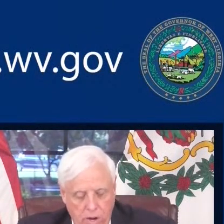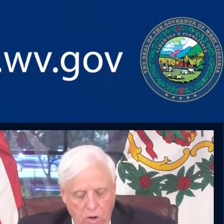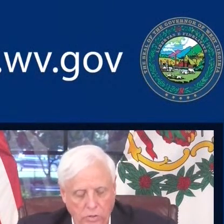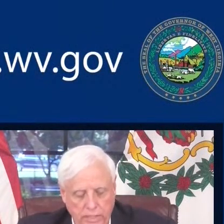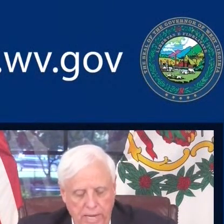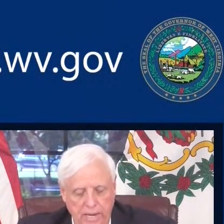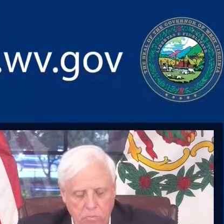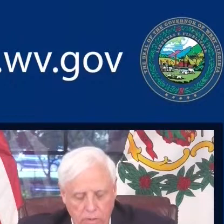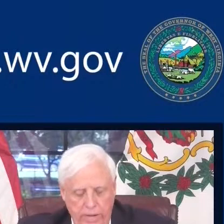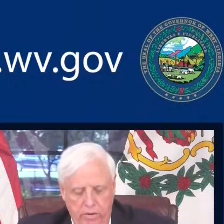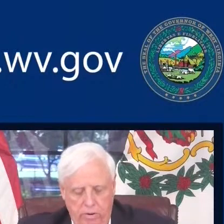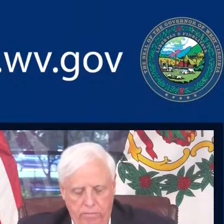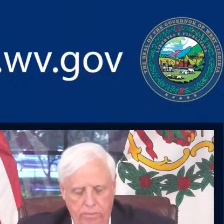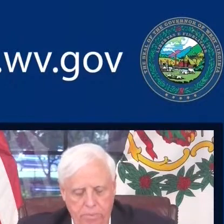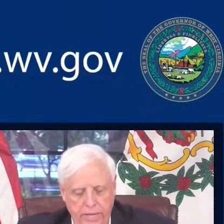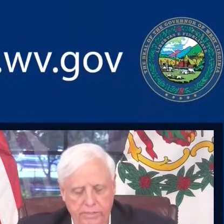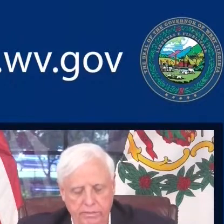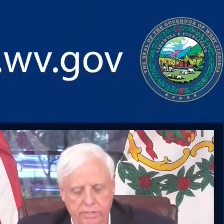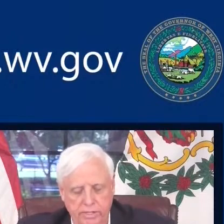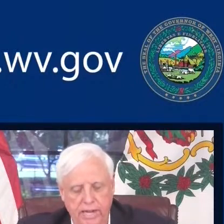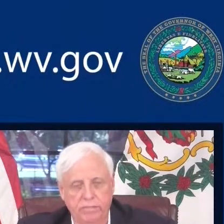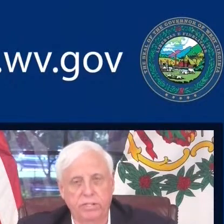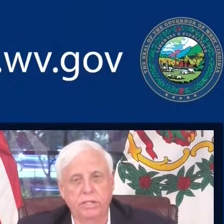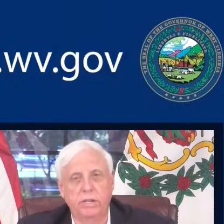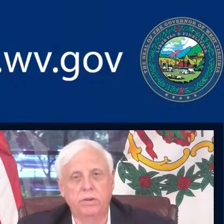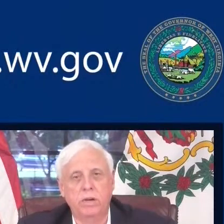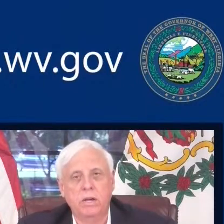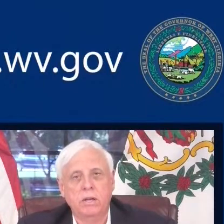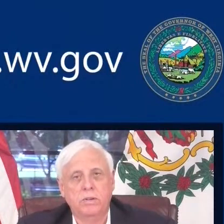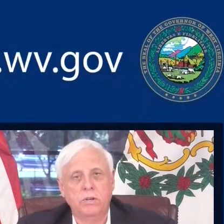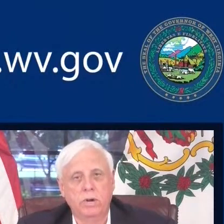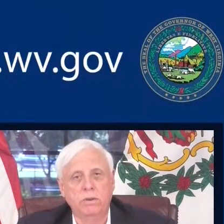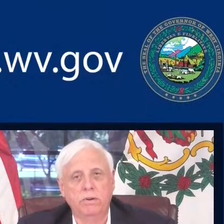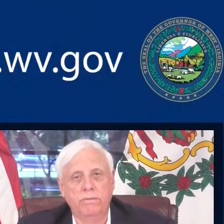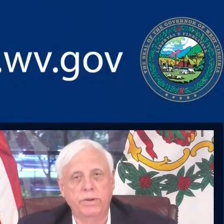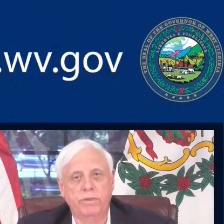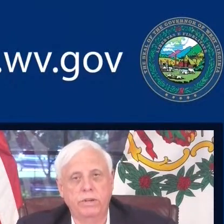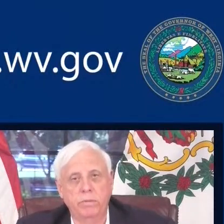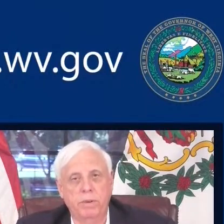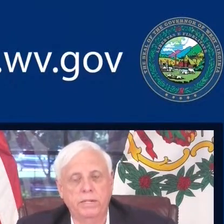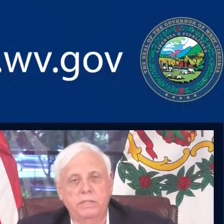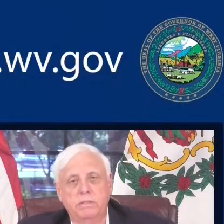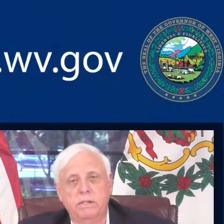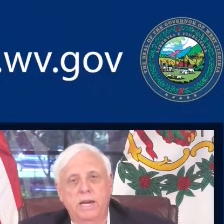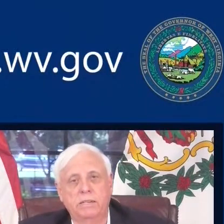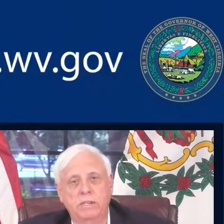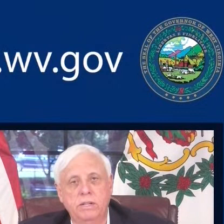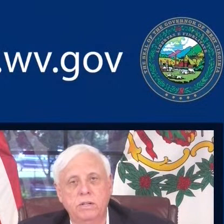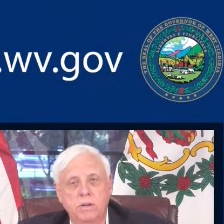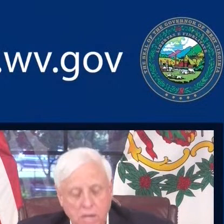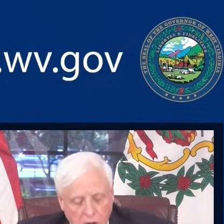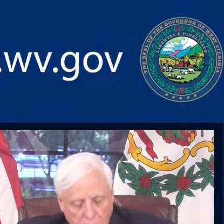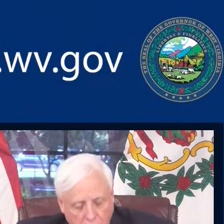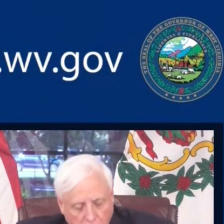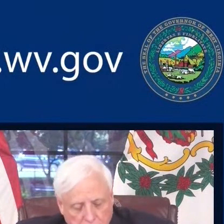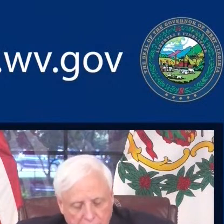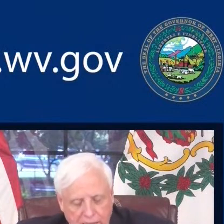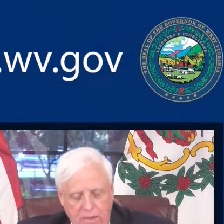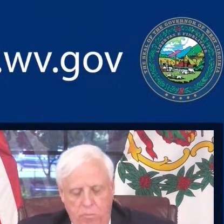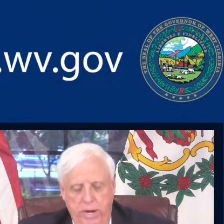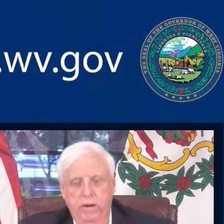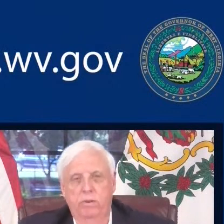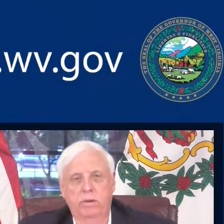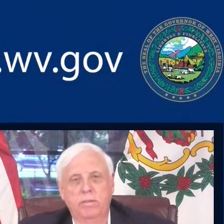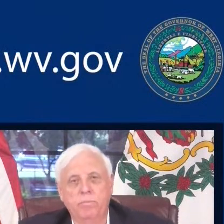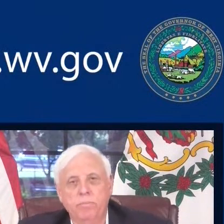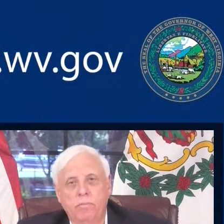We're at an all-time record for patients in the ICU, 252 patients in the ICU.